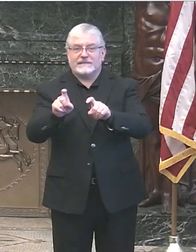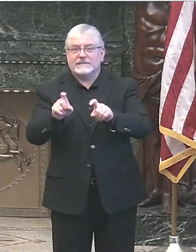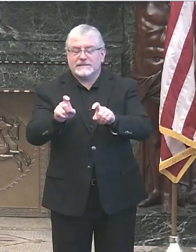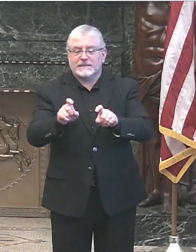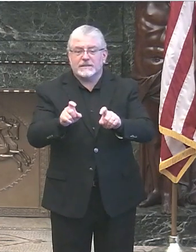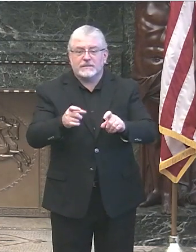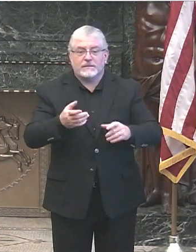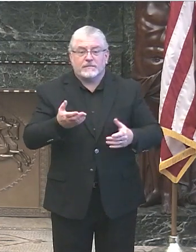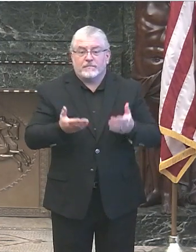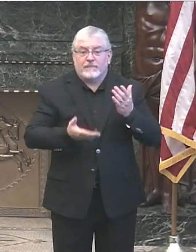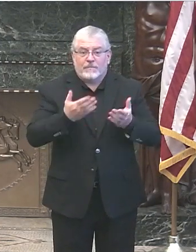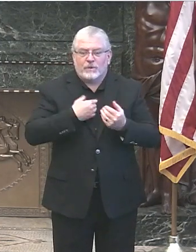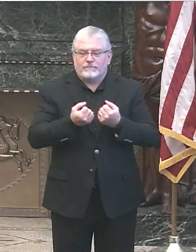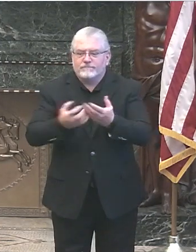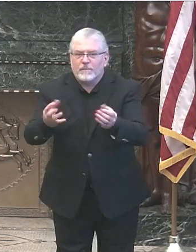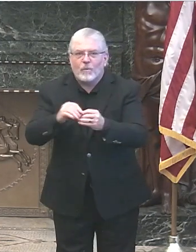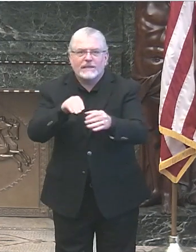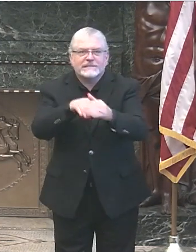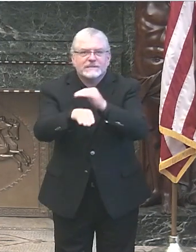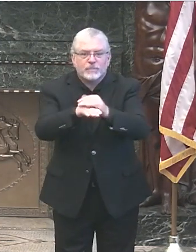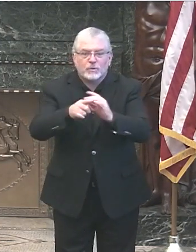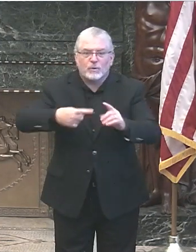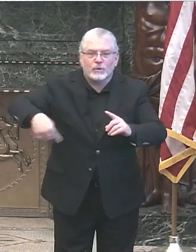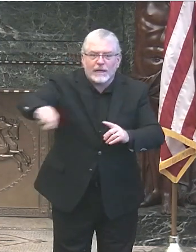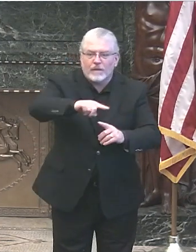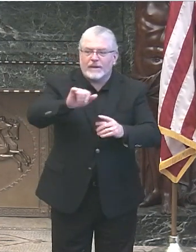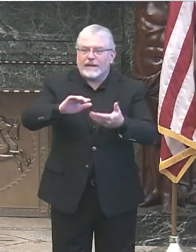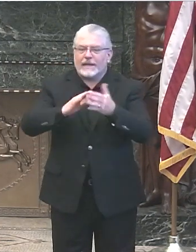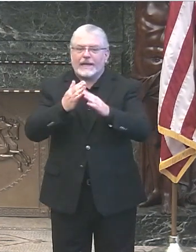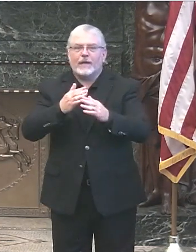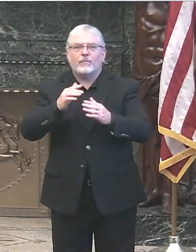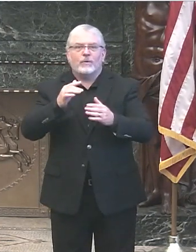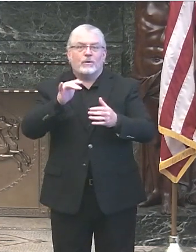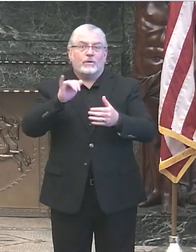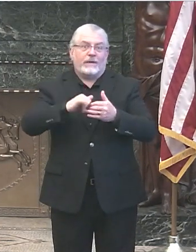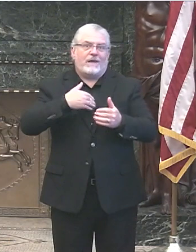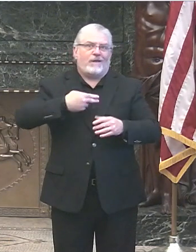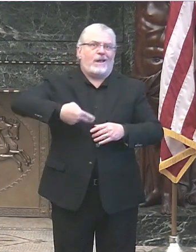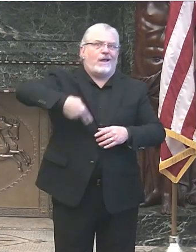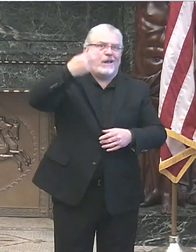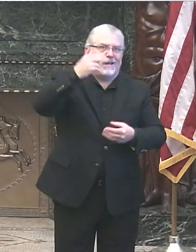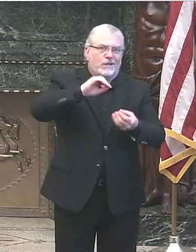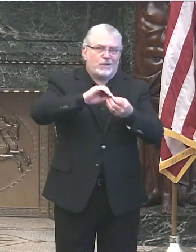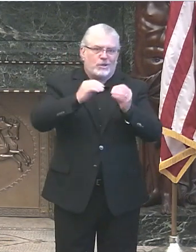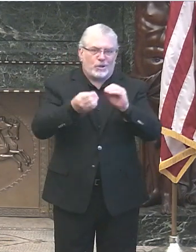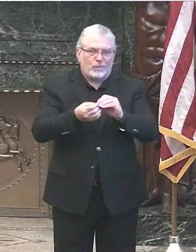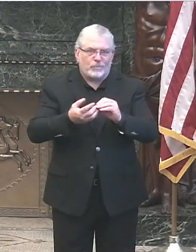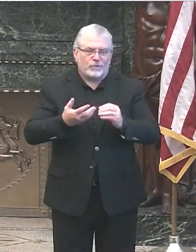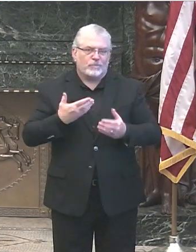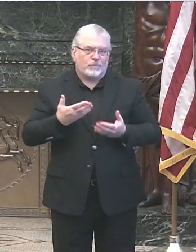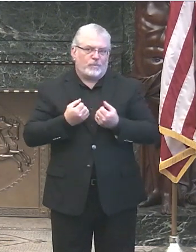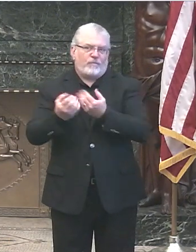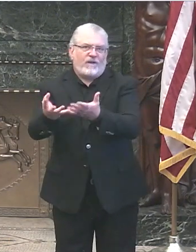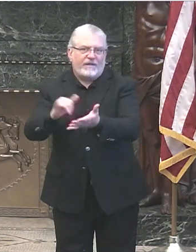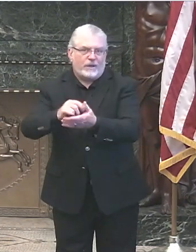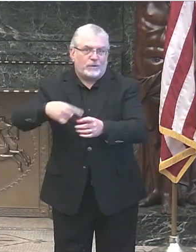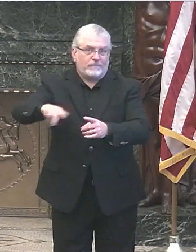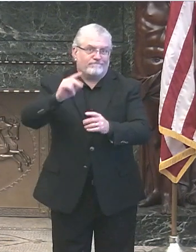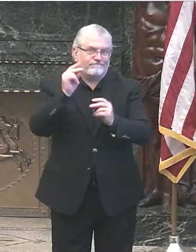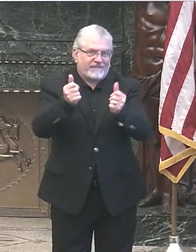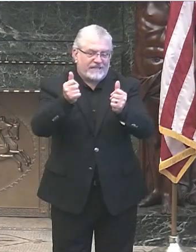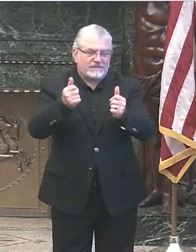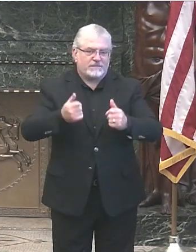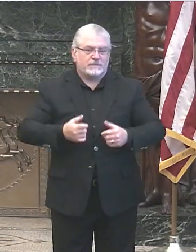disease. And maybe just lastly, do you think those trends in other cities also apply to Philadelphia? I mean, I know the fatality